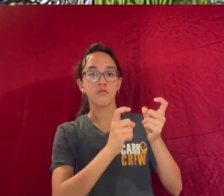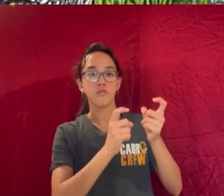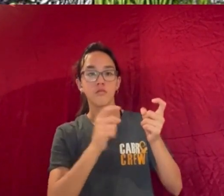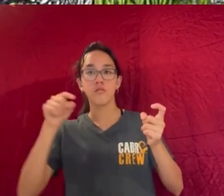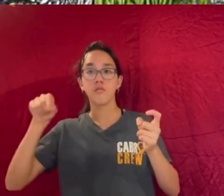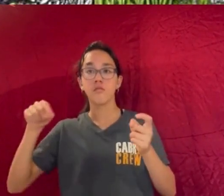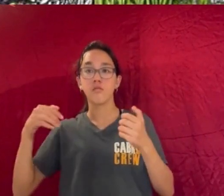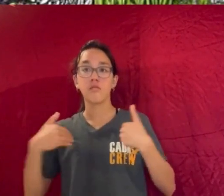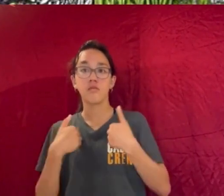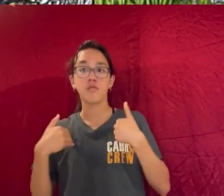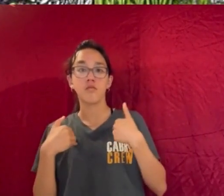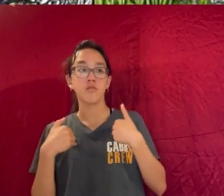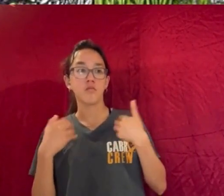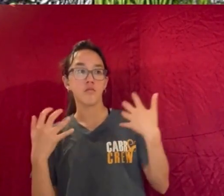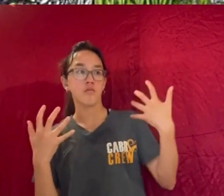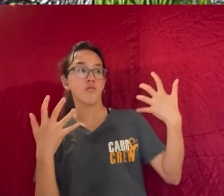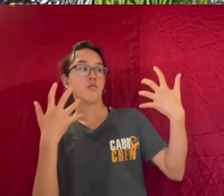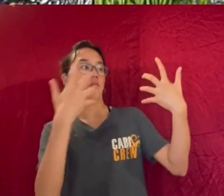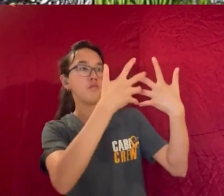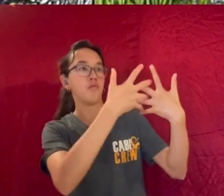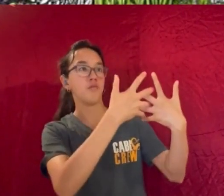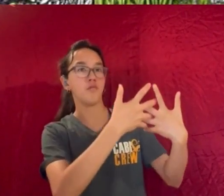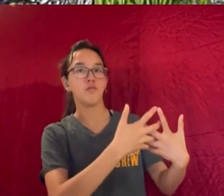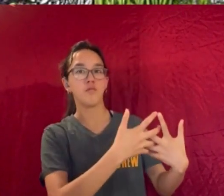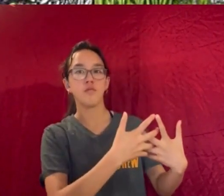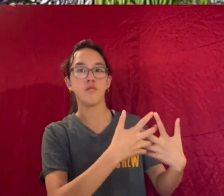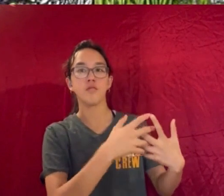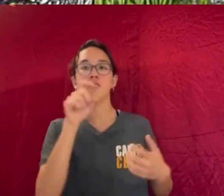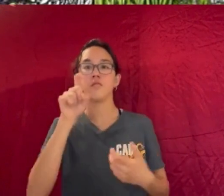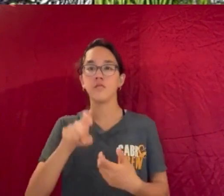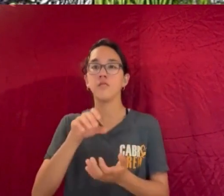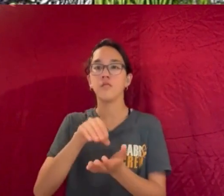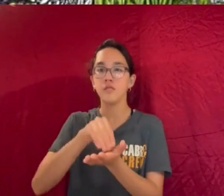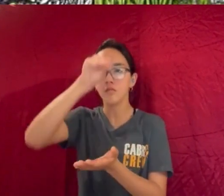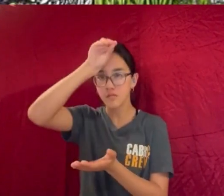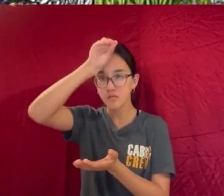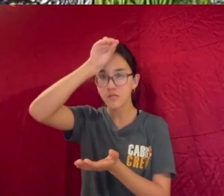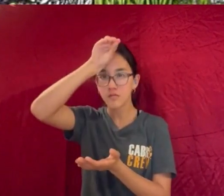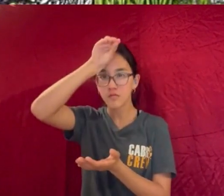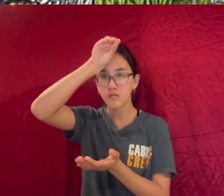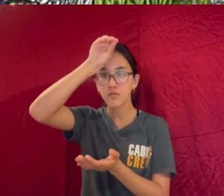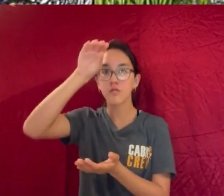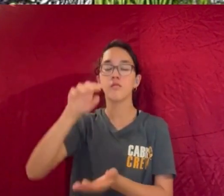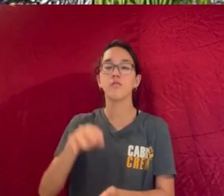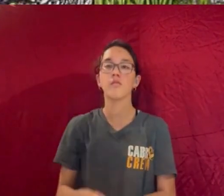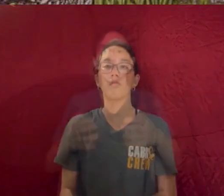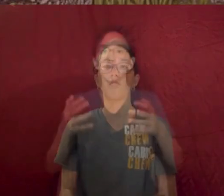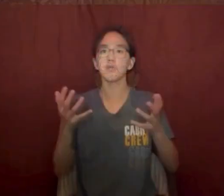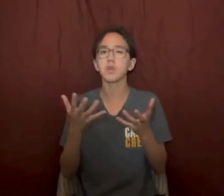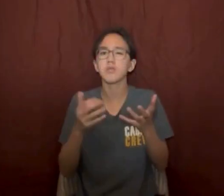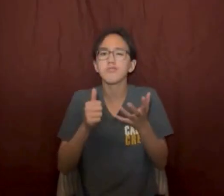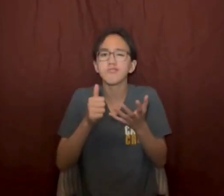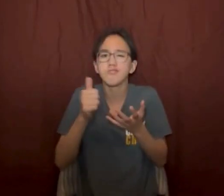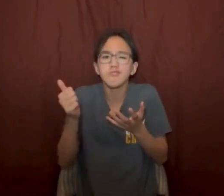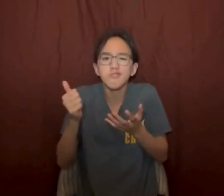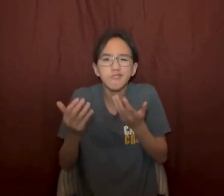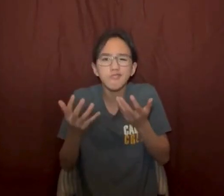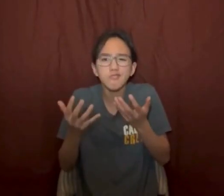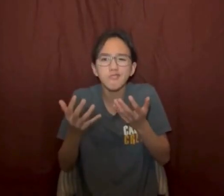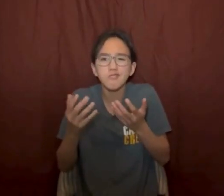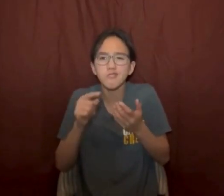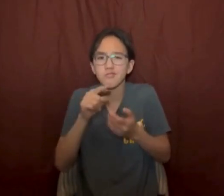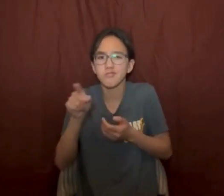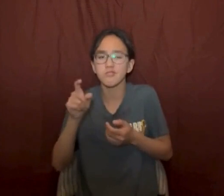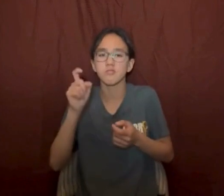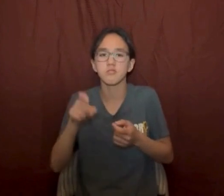These are definitely things that species will need to get used to or adapt to. What else